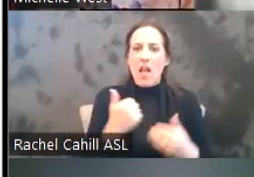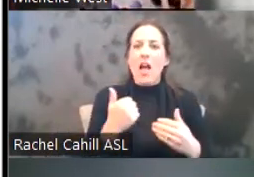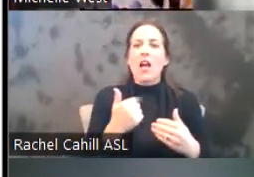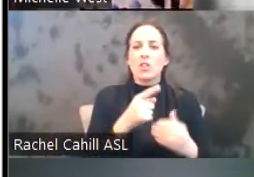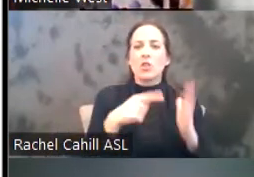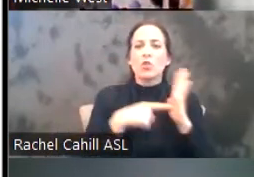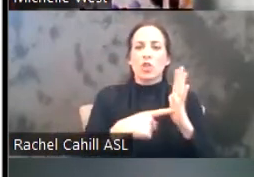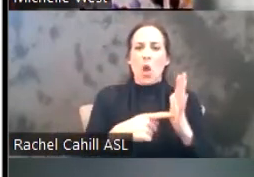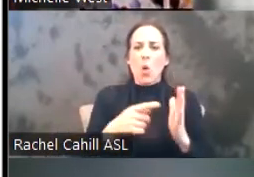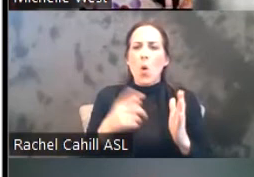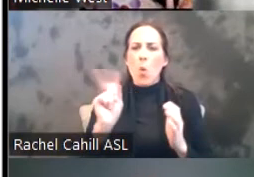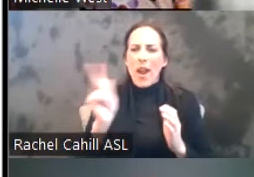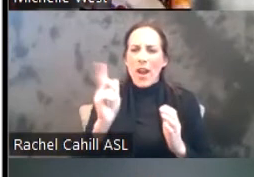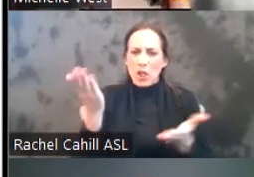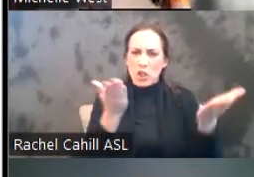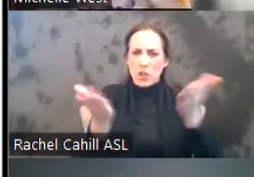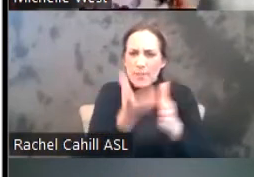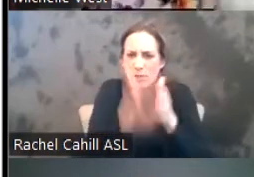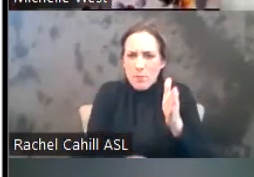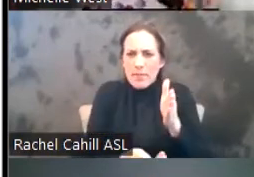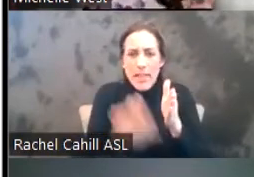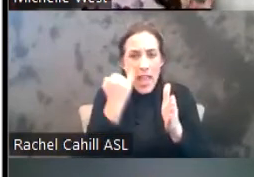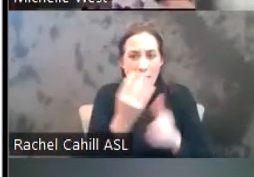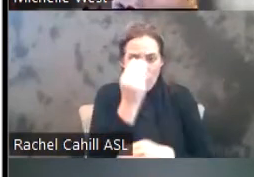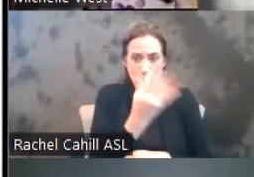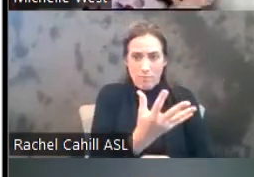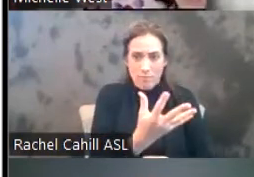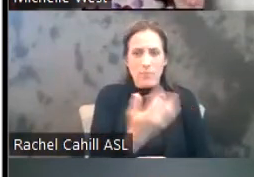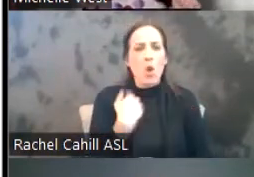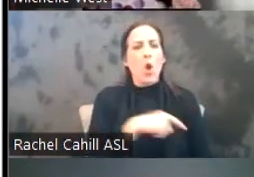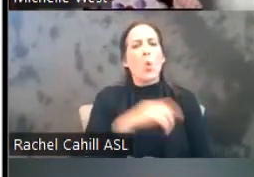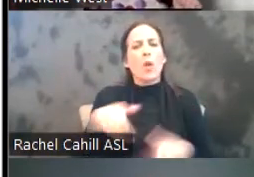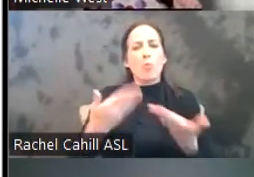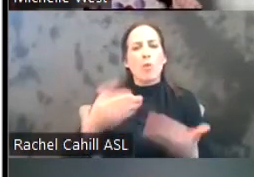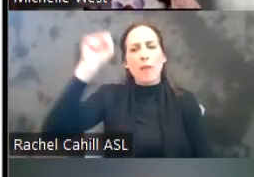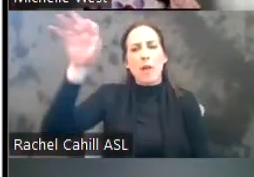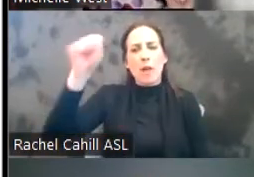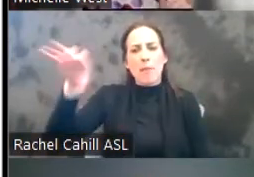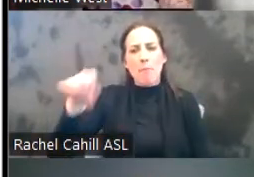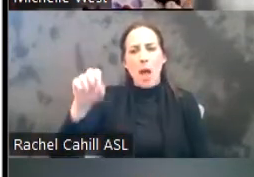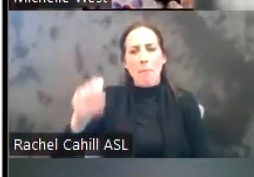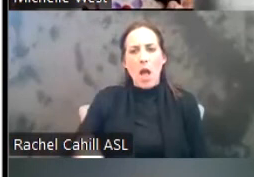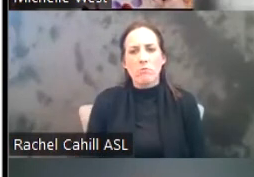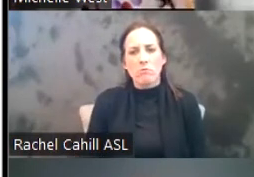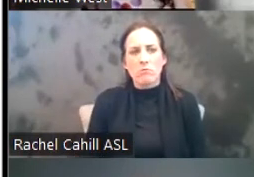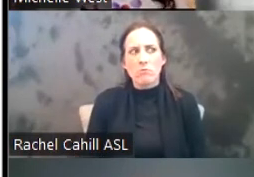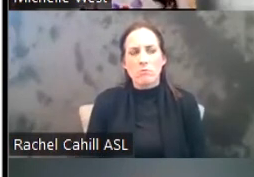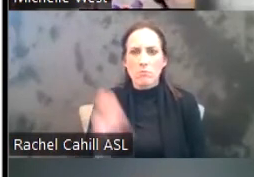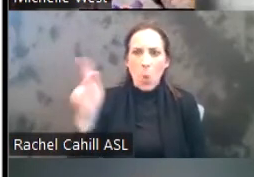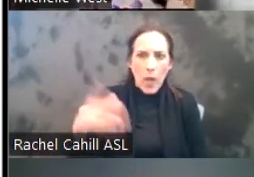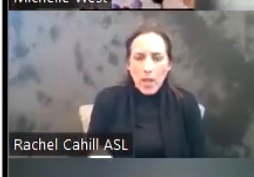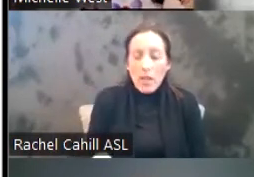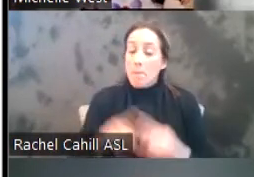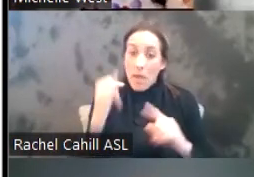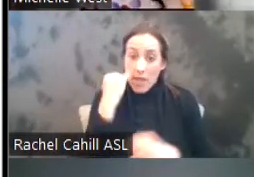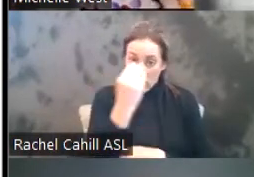in services. If you say we just do X, Y, and Z, not really appealing to them. But if you say there's a real need